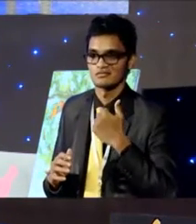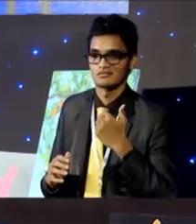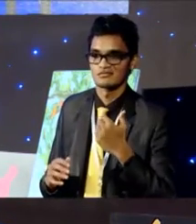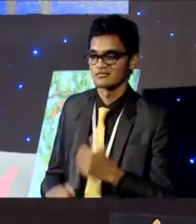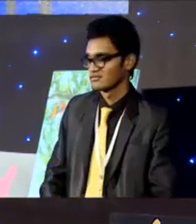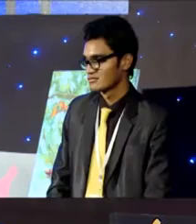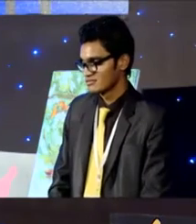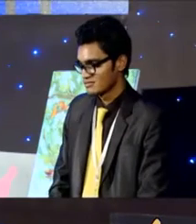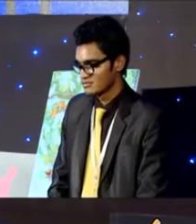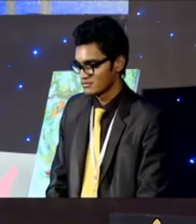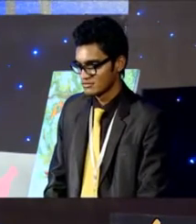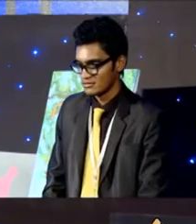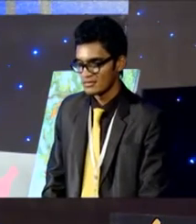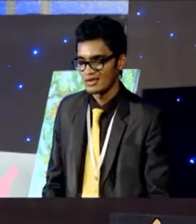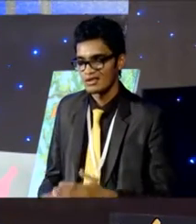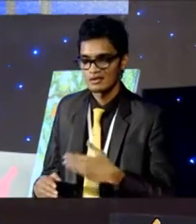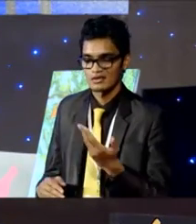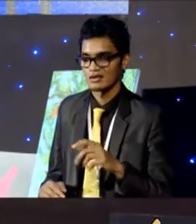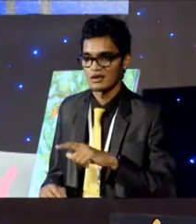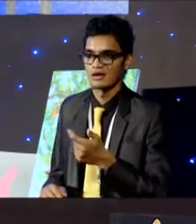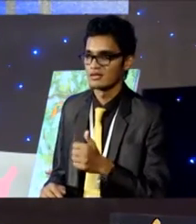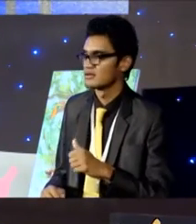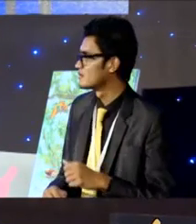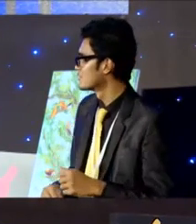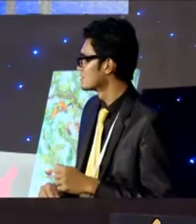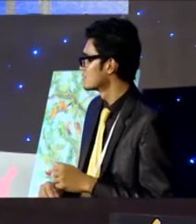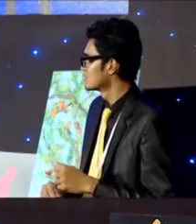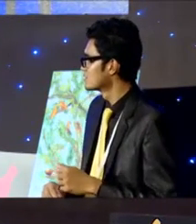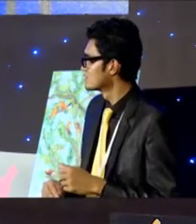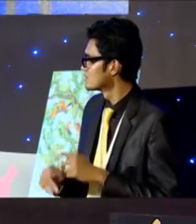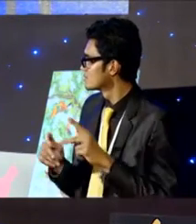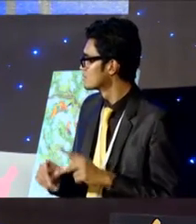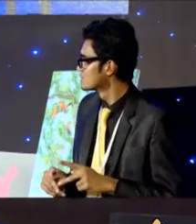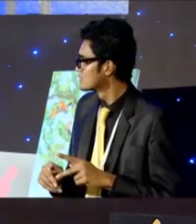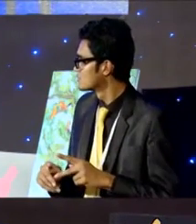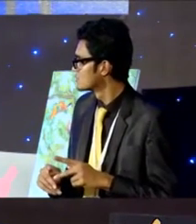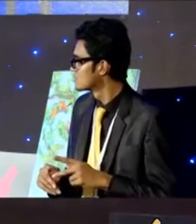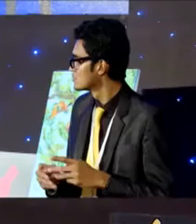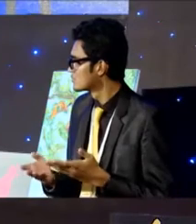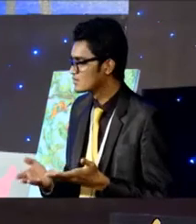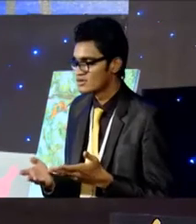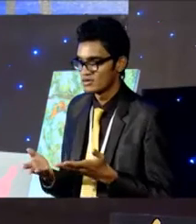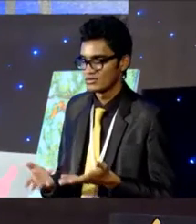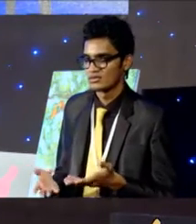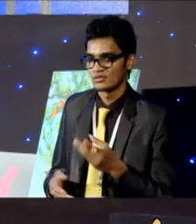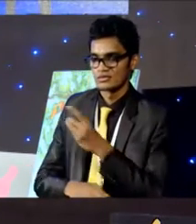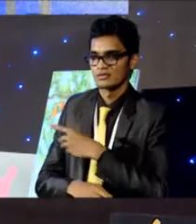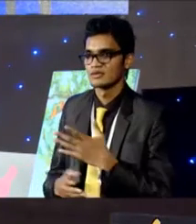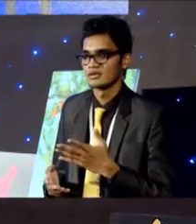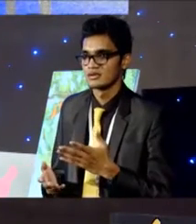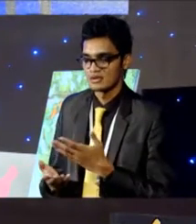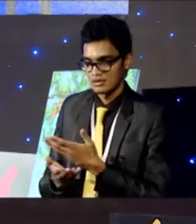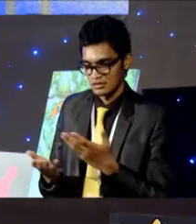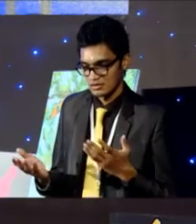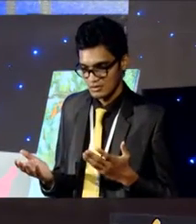called Sriranga Prasanna. He's today, when we started, he was not there, but today he is the face